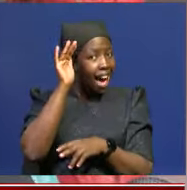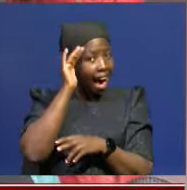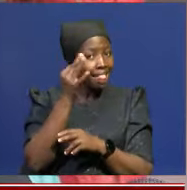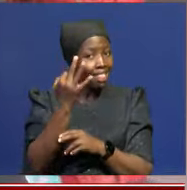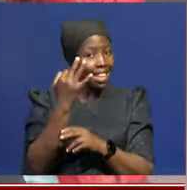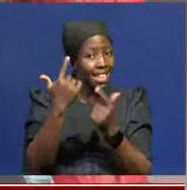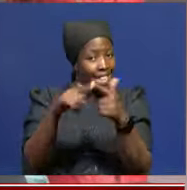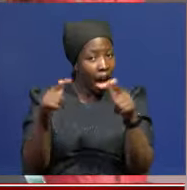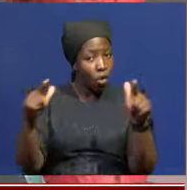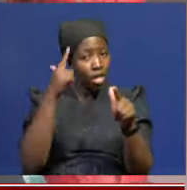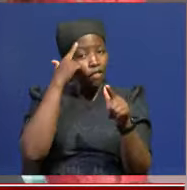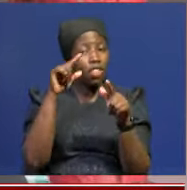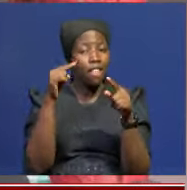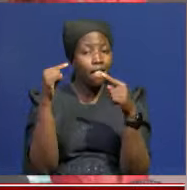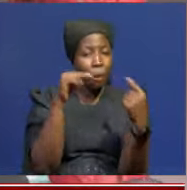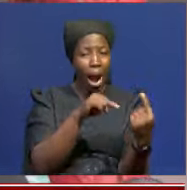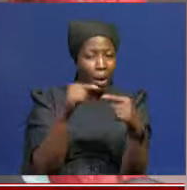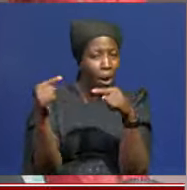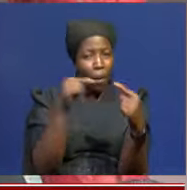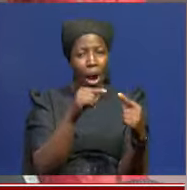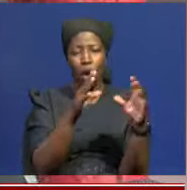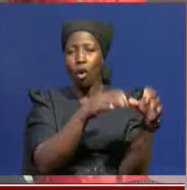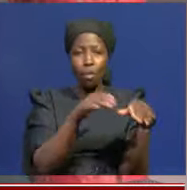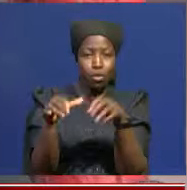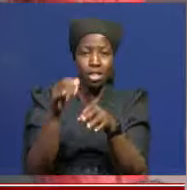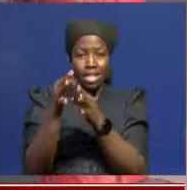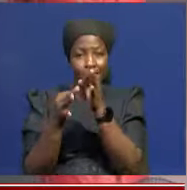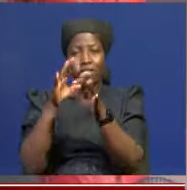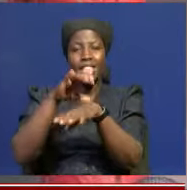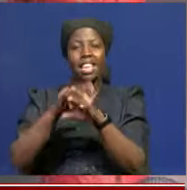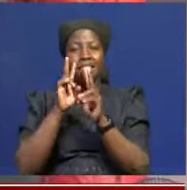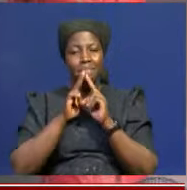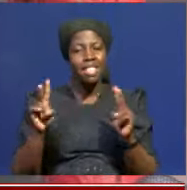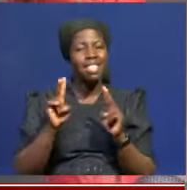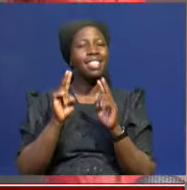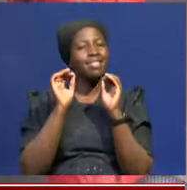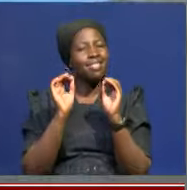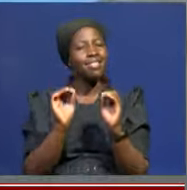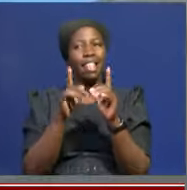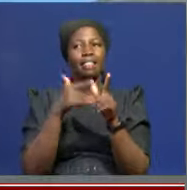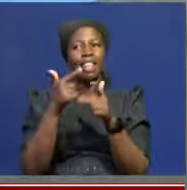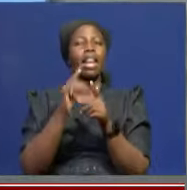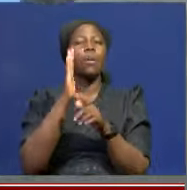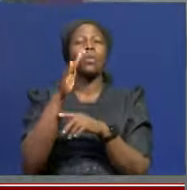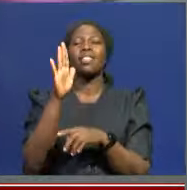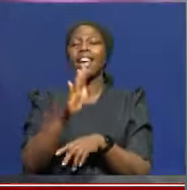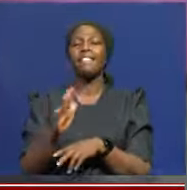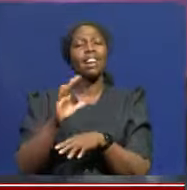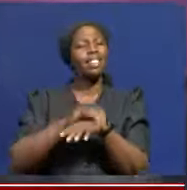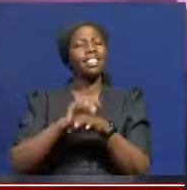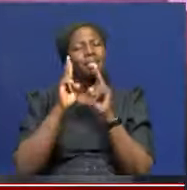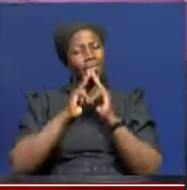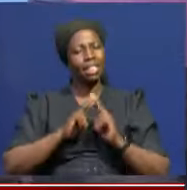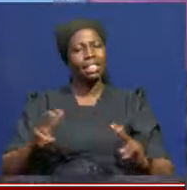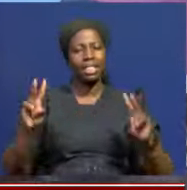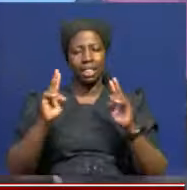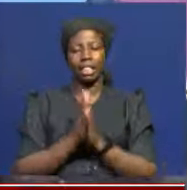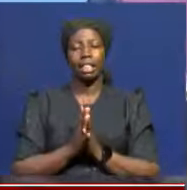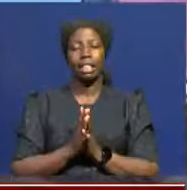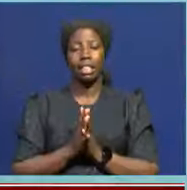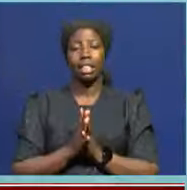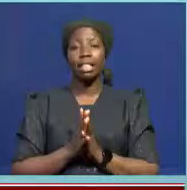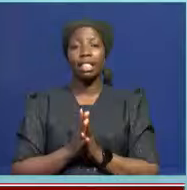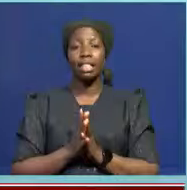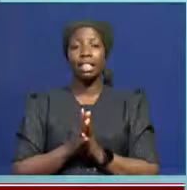ambayo inasozana. Tusipopata amani wakati huu hakuna siku nyingine tutapata amani. While expressing commitment to lasting